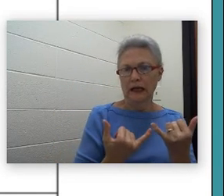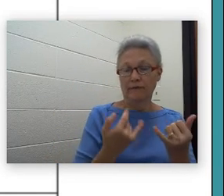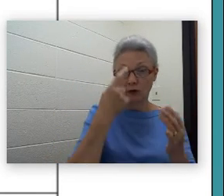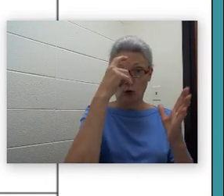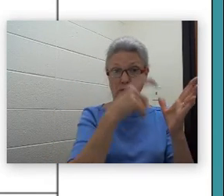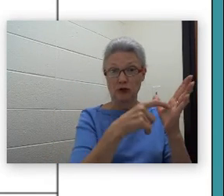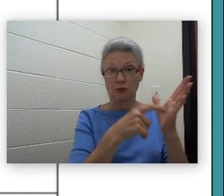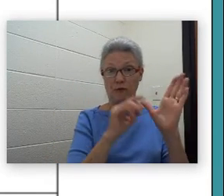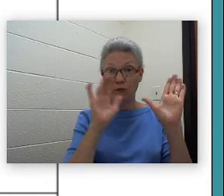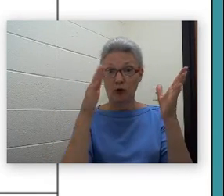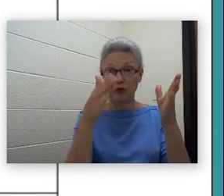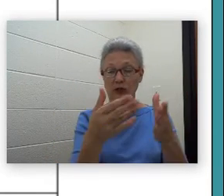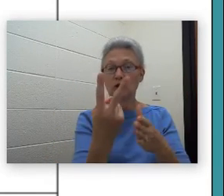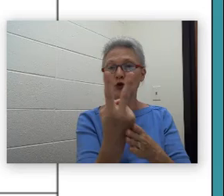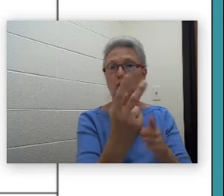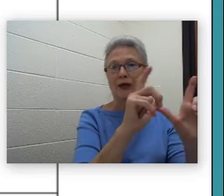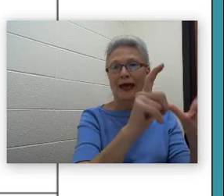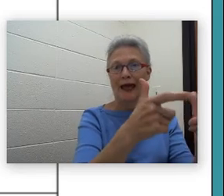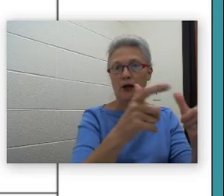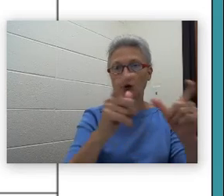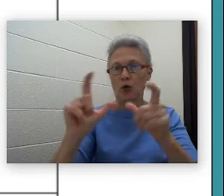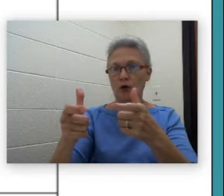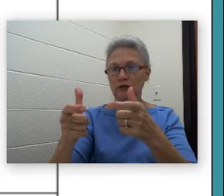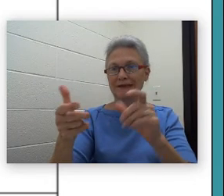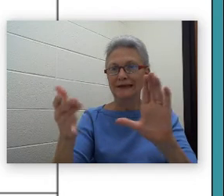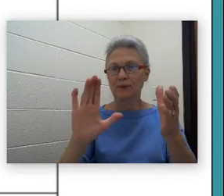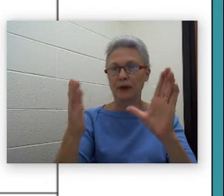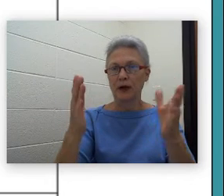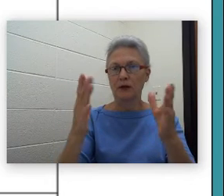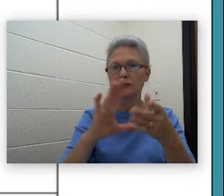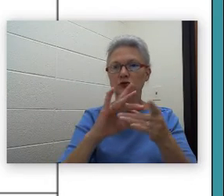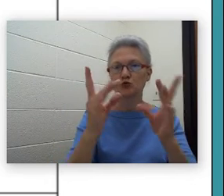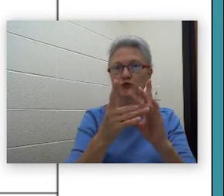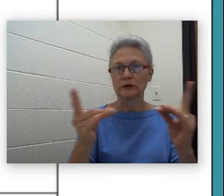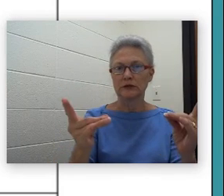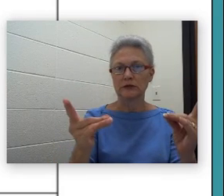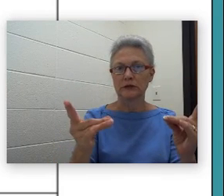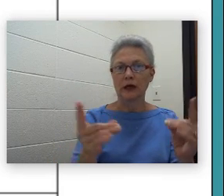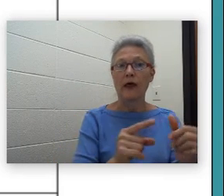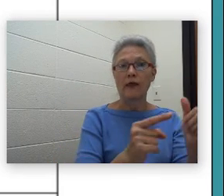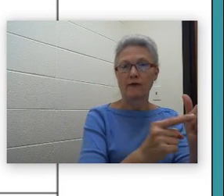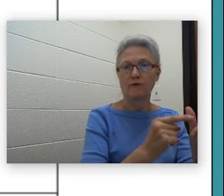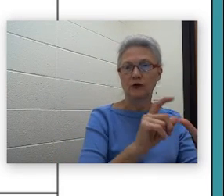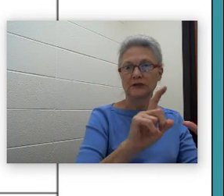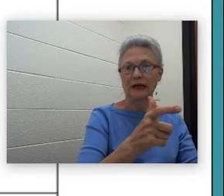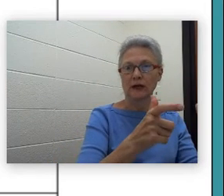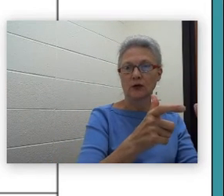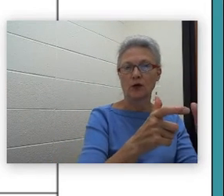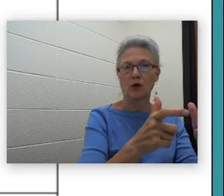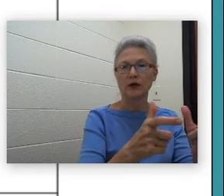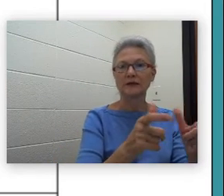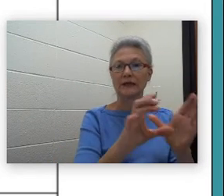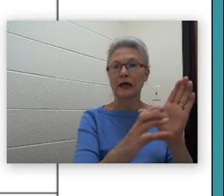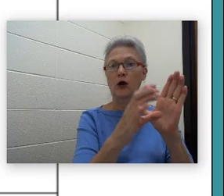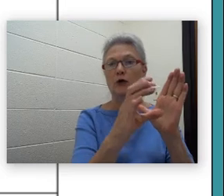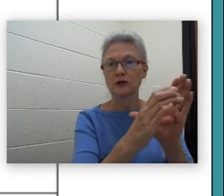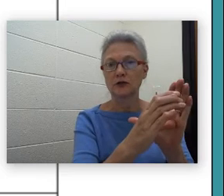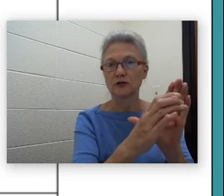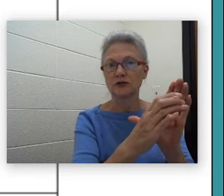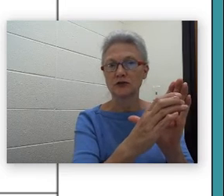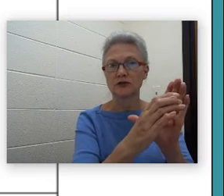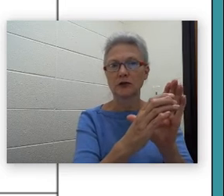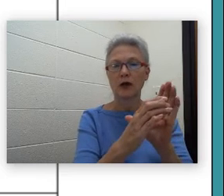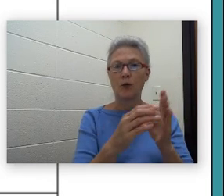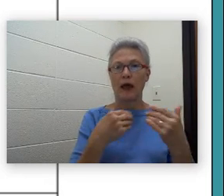focusing on two categories to compare our stories. The first category are the characters. We